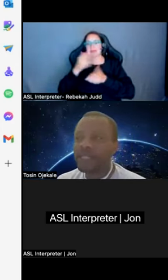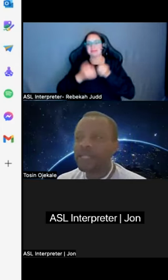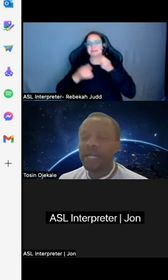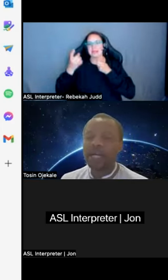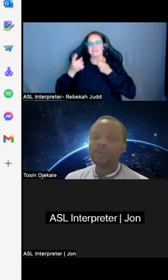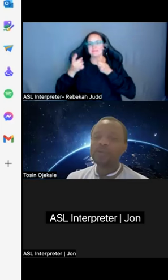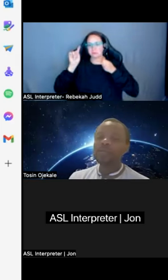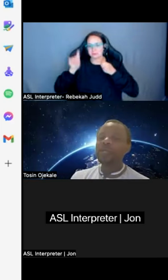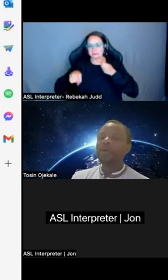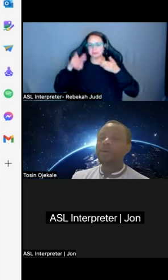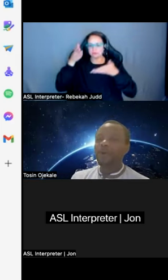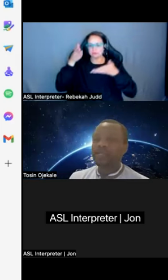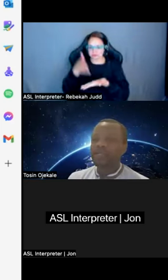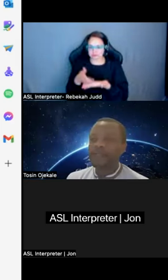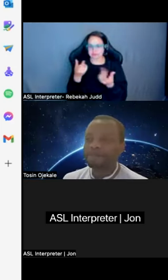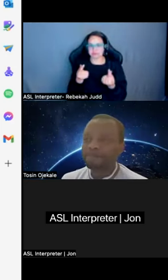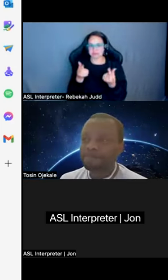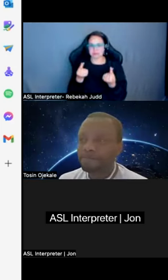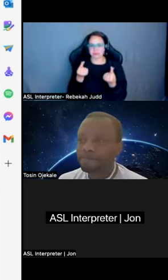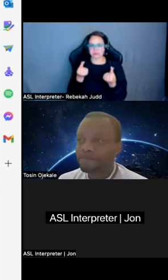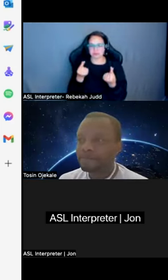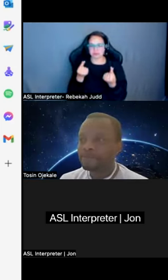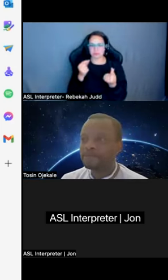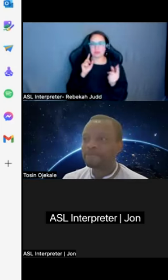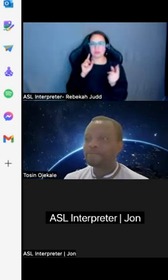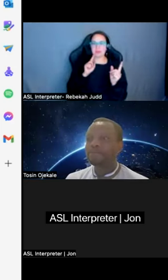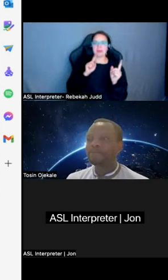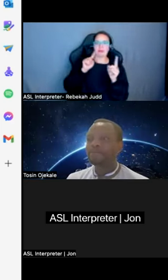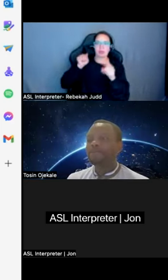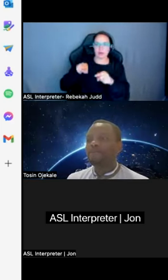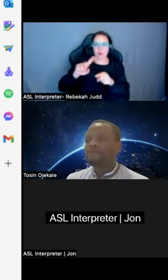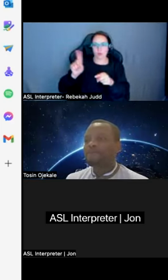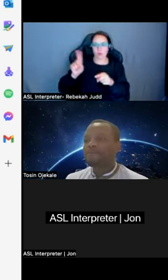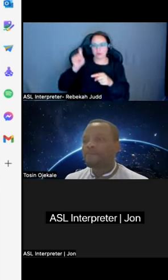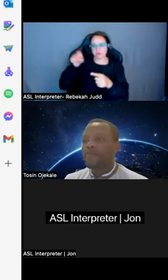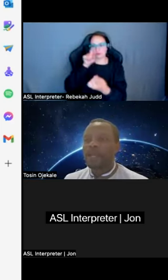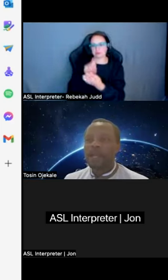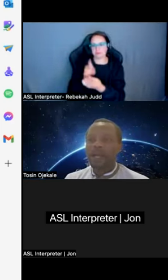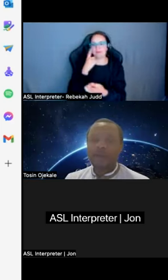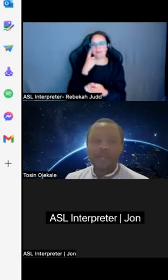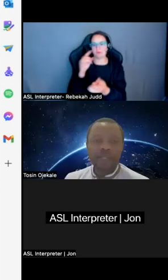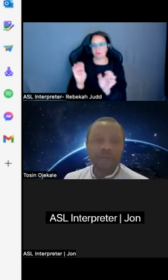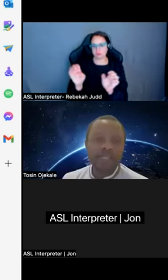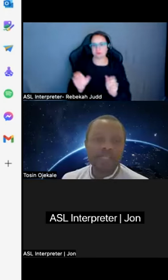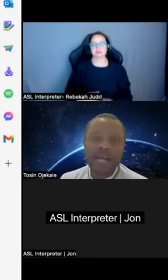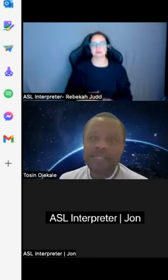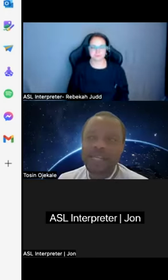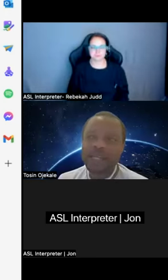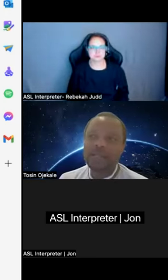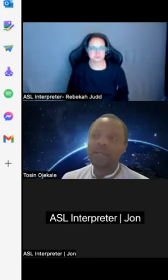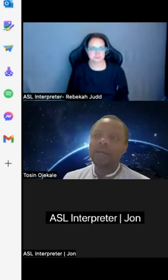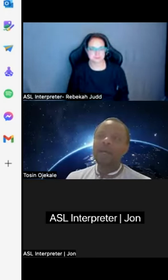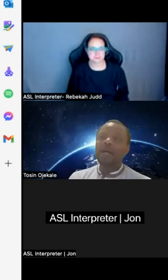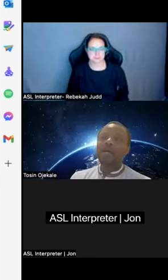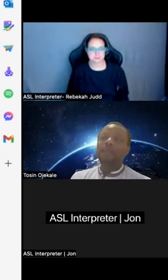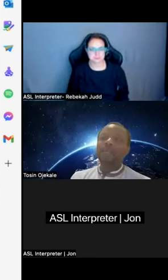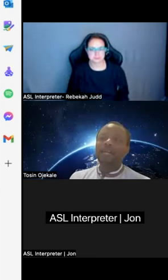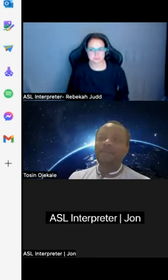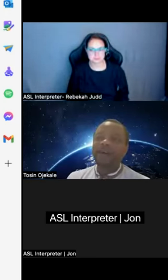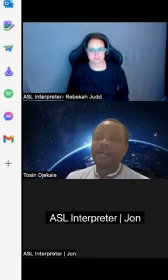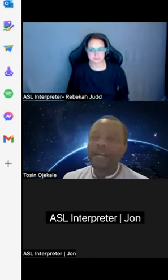doing and go to the call point. Okay, someone is asking,